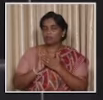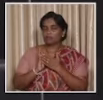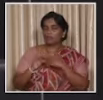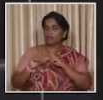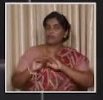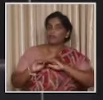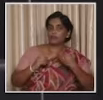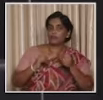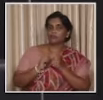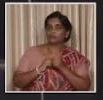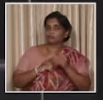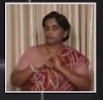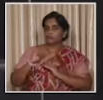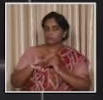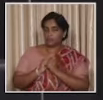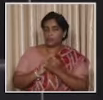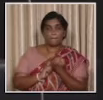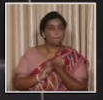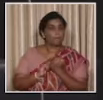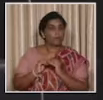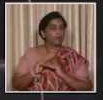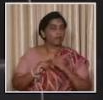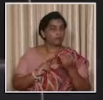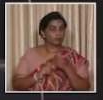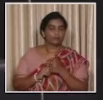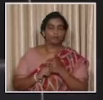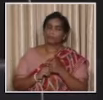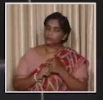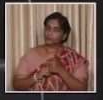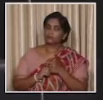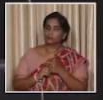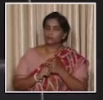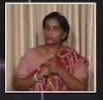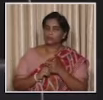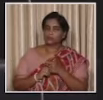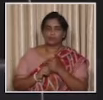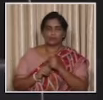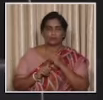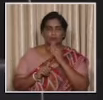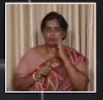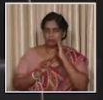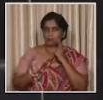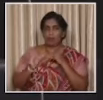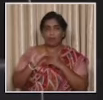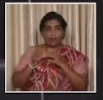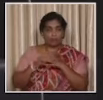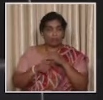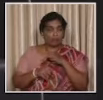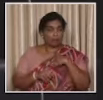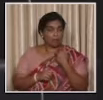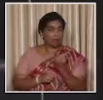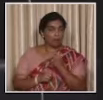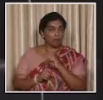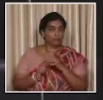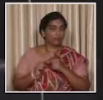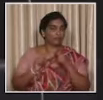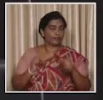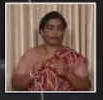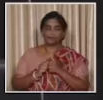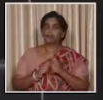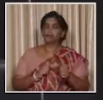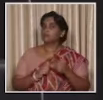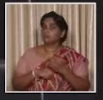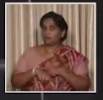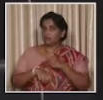authority that is bestowed on the general manager. General manager has a certain powers. Now, particularly, them